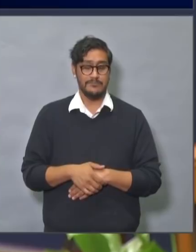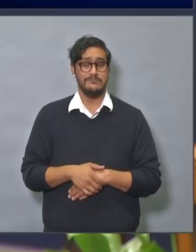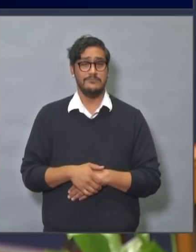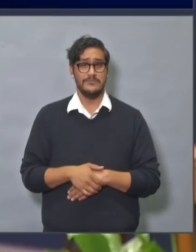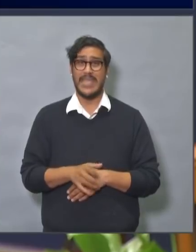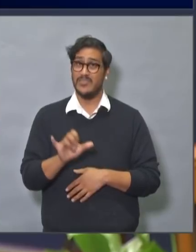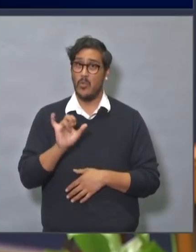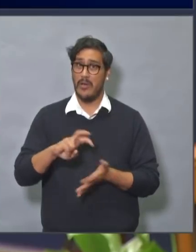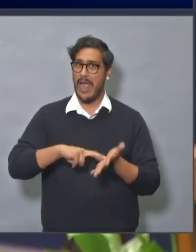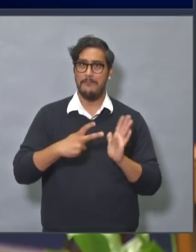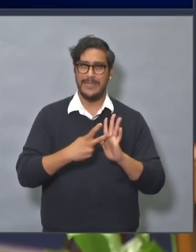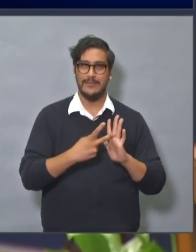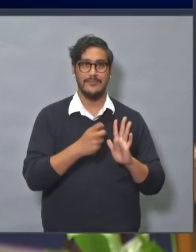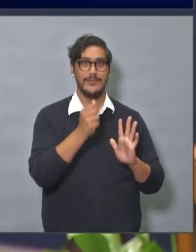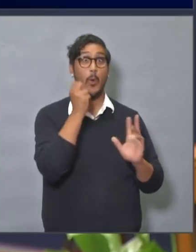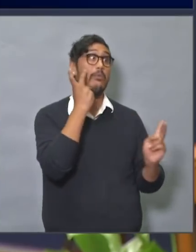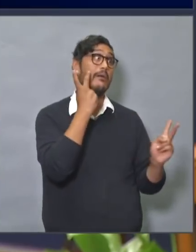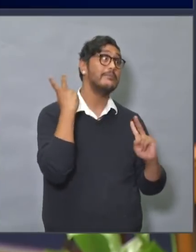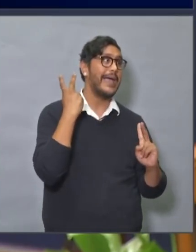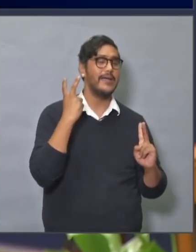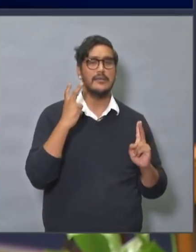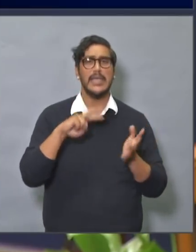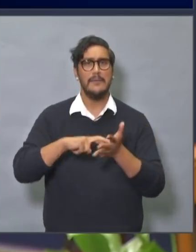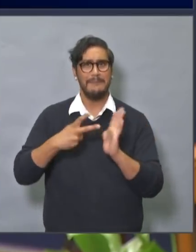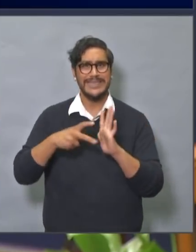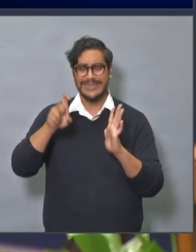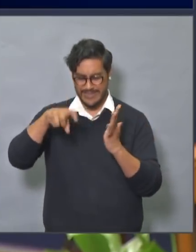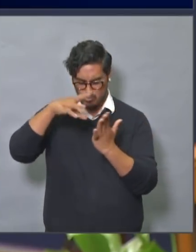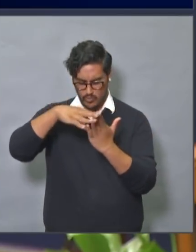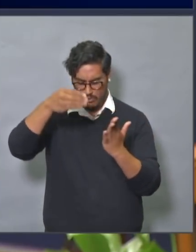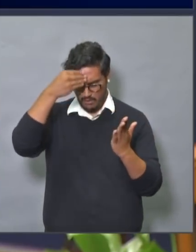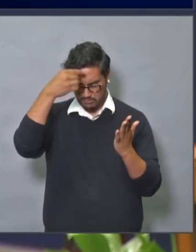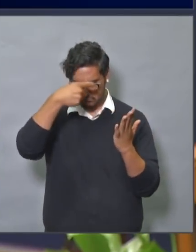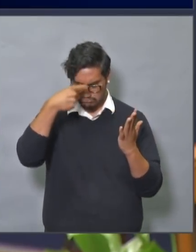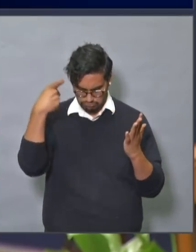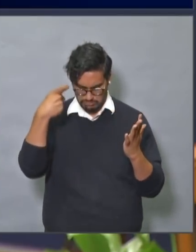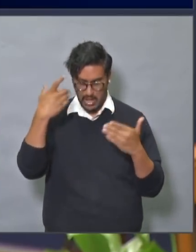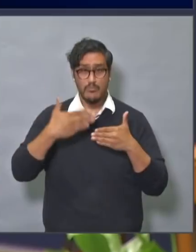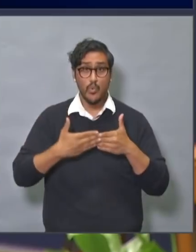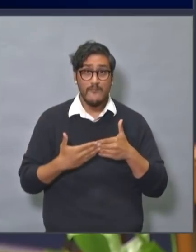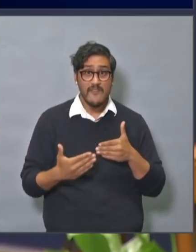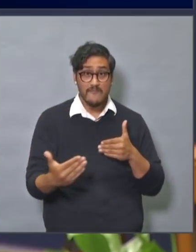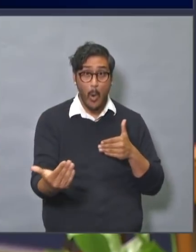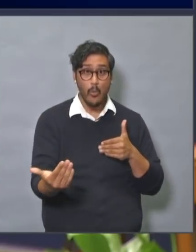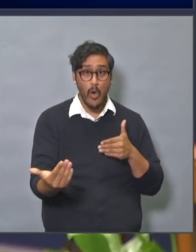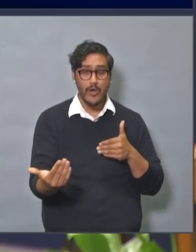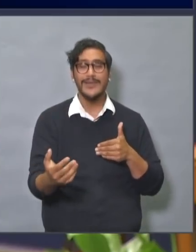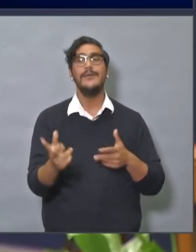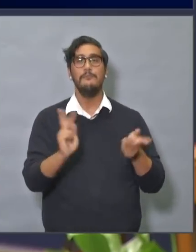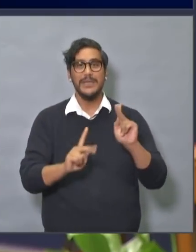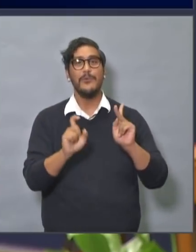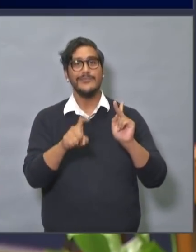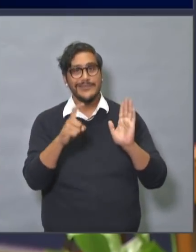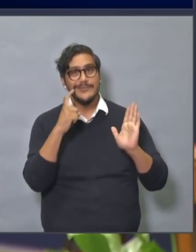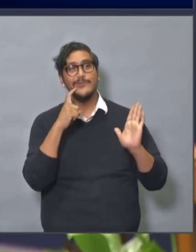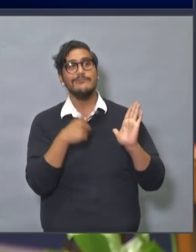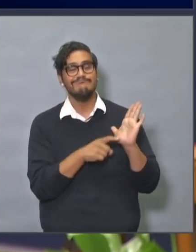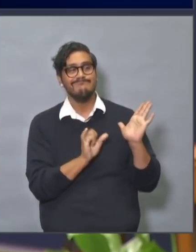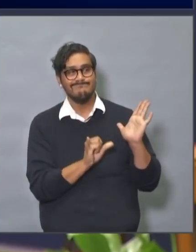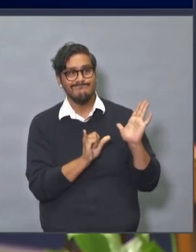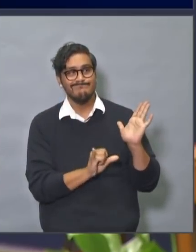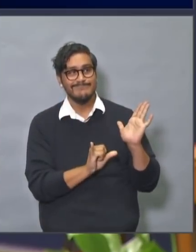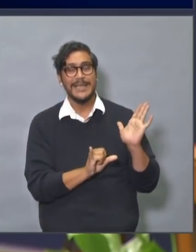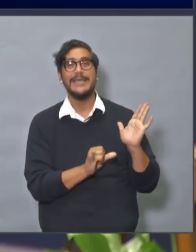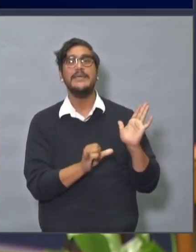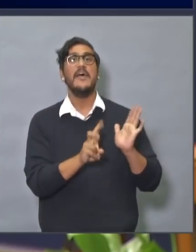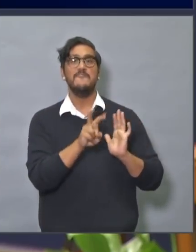referring to when I said don't look back, and that is that we need to look moving forward, that people need to recognize that they need to conduct themselves in a way that the virus